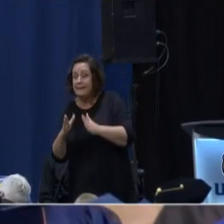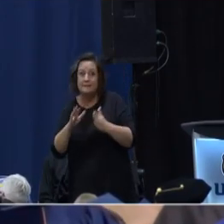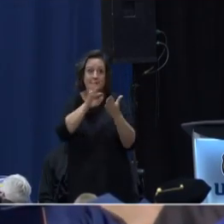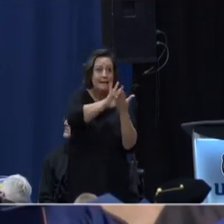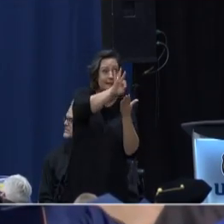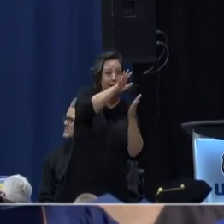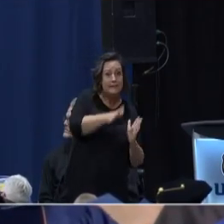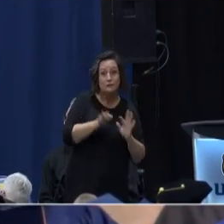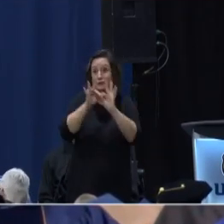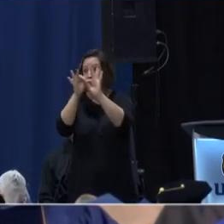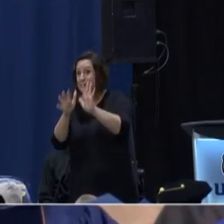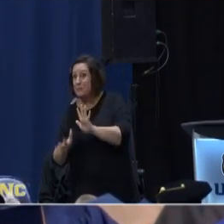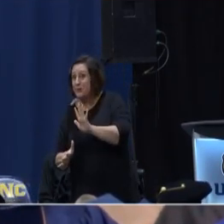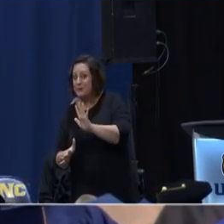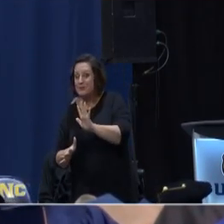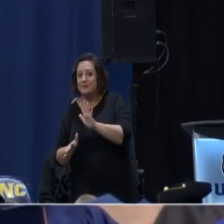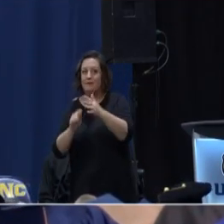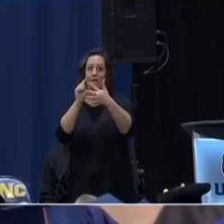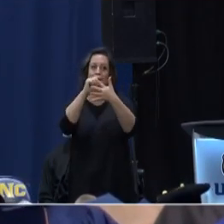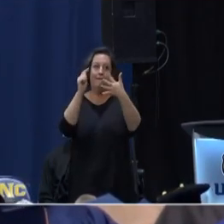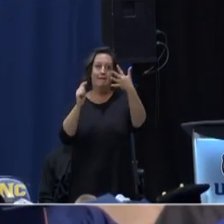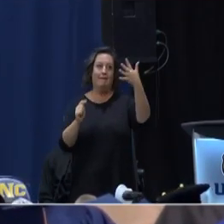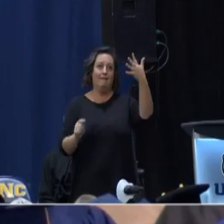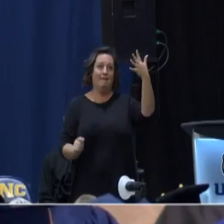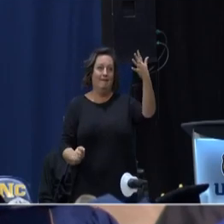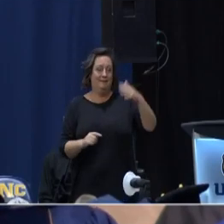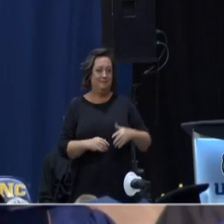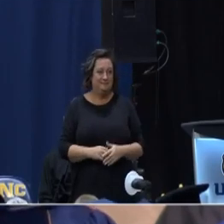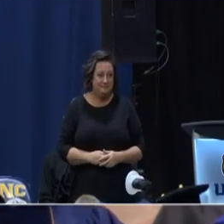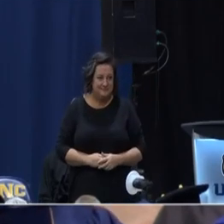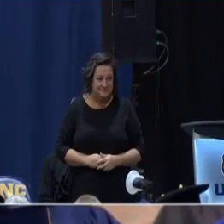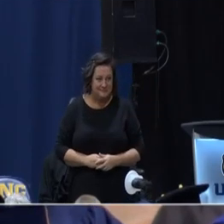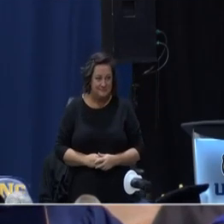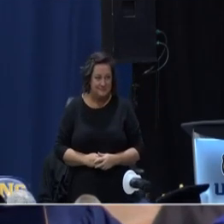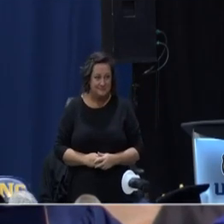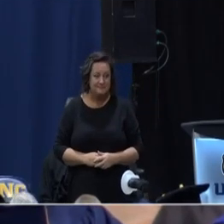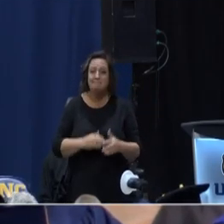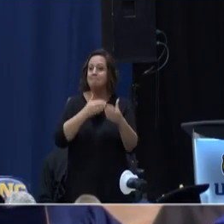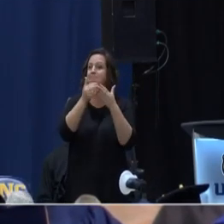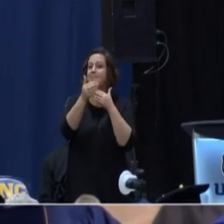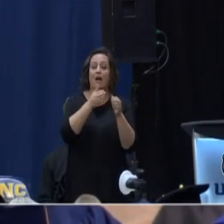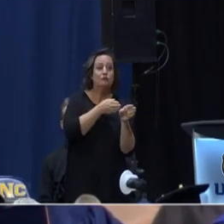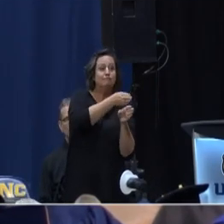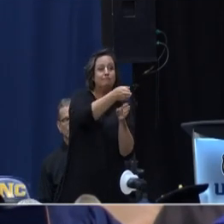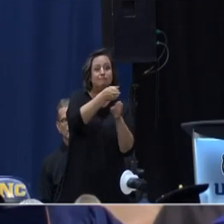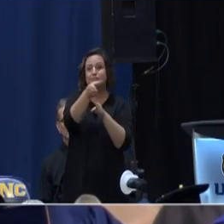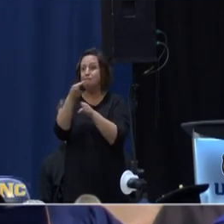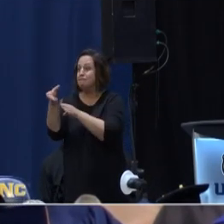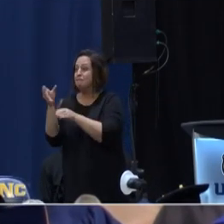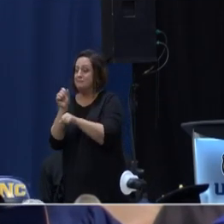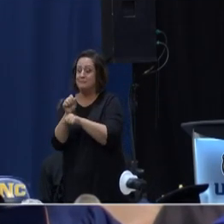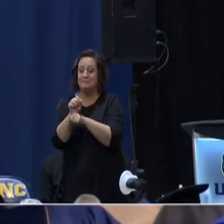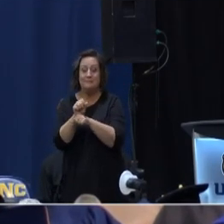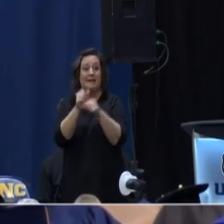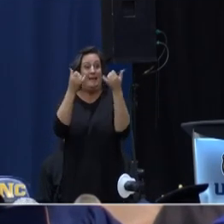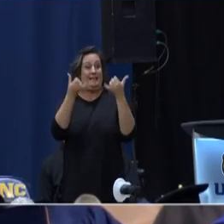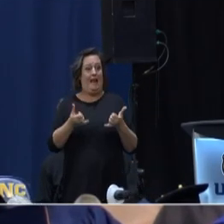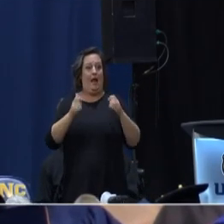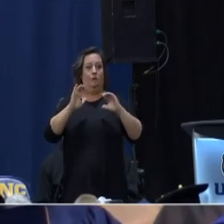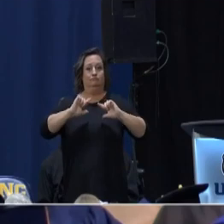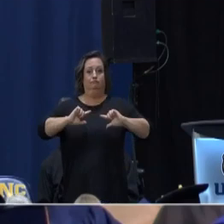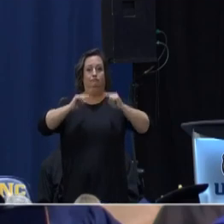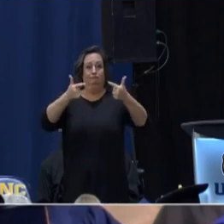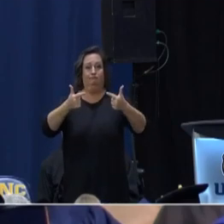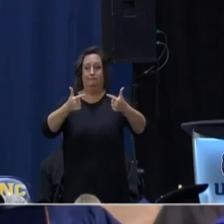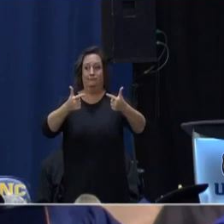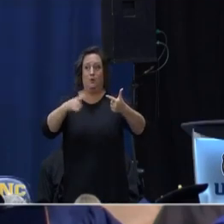accountants, interpreters, and the list goes on. No matter our occupation, though, it's your time to be that someone